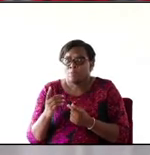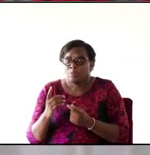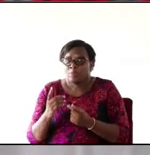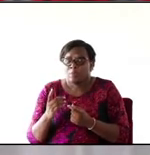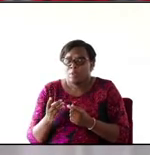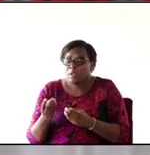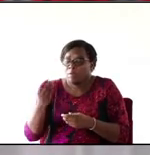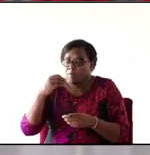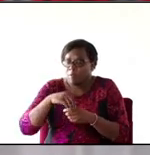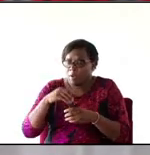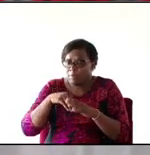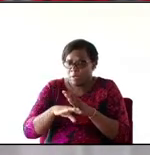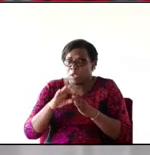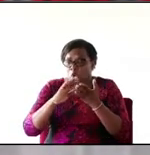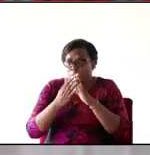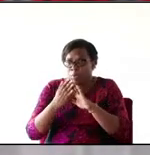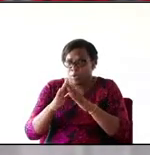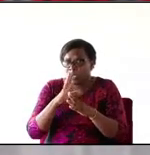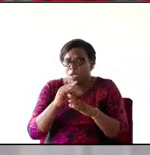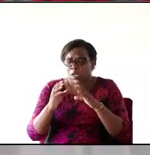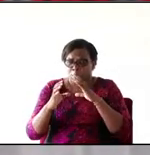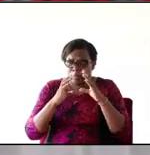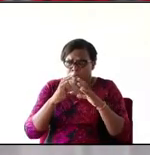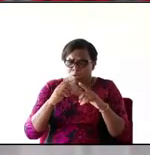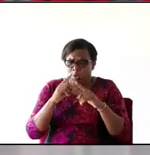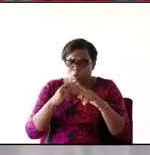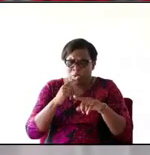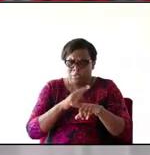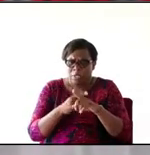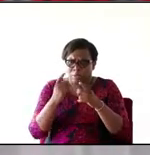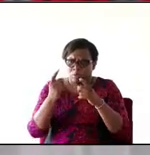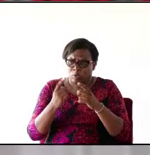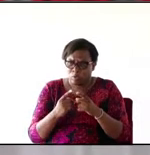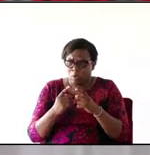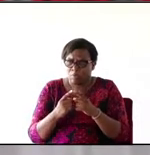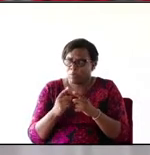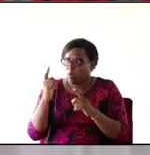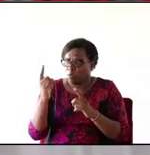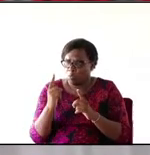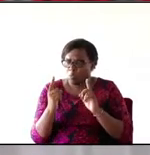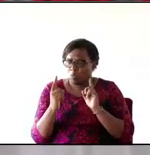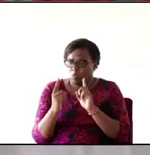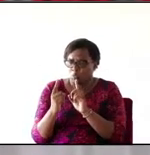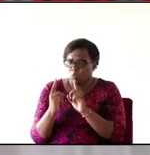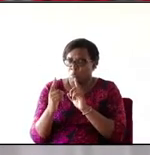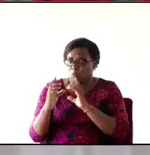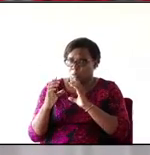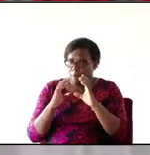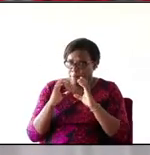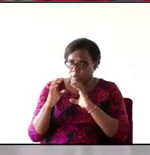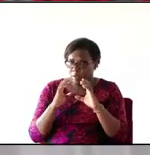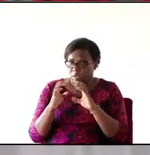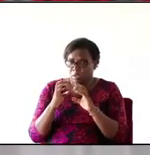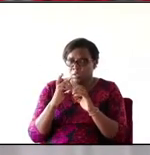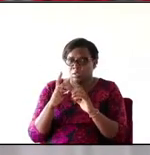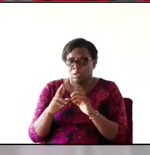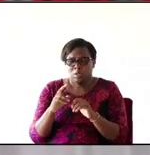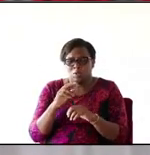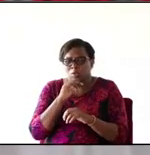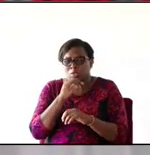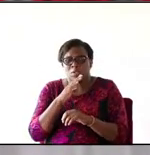and you are communicating. So when time comes for you to have a one-on-one with them, they will not